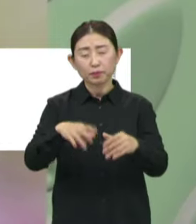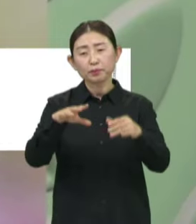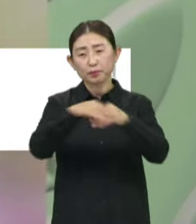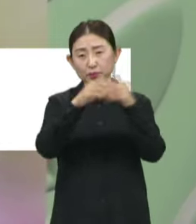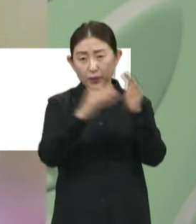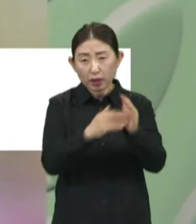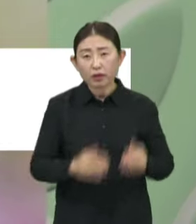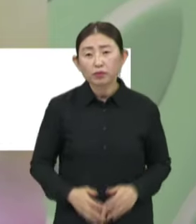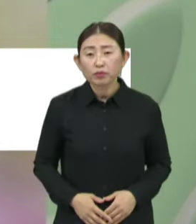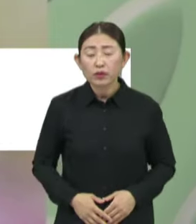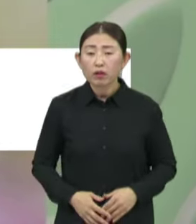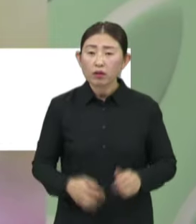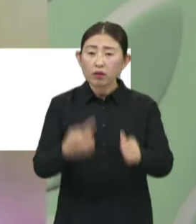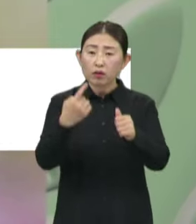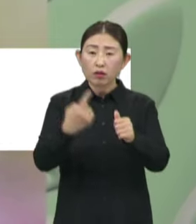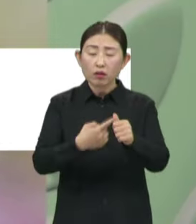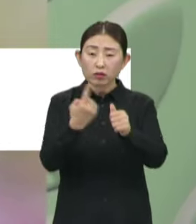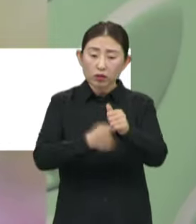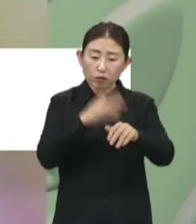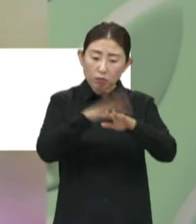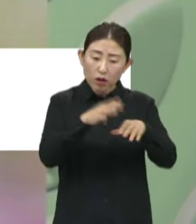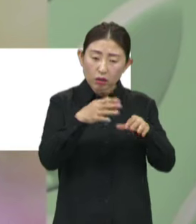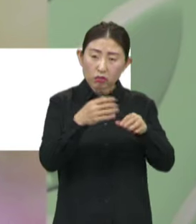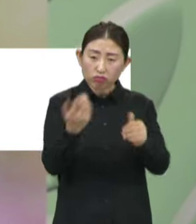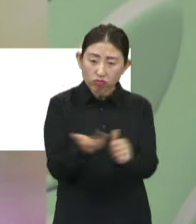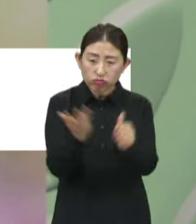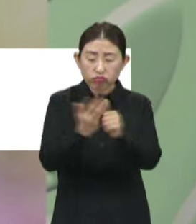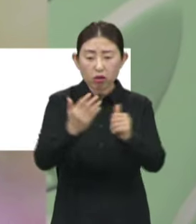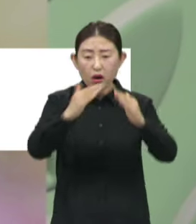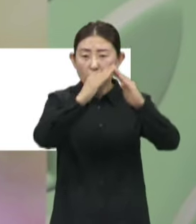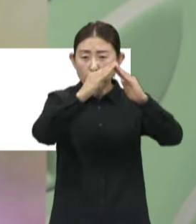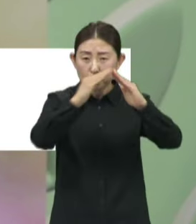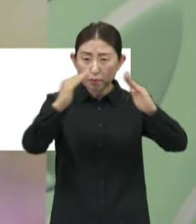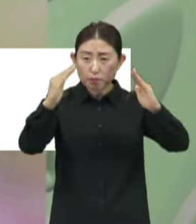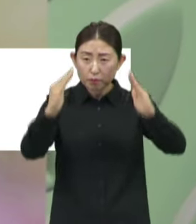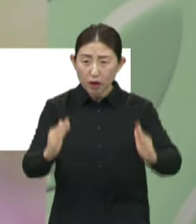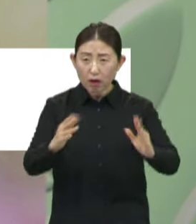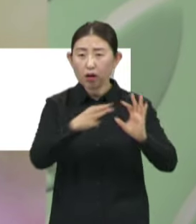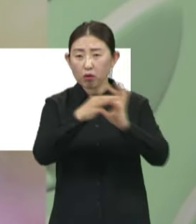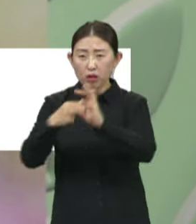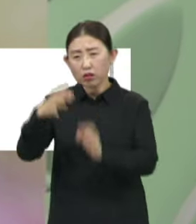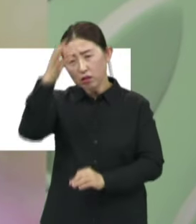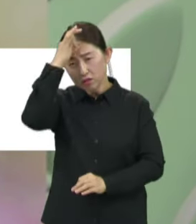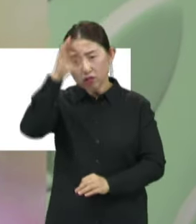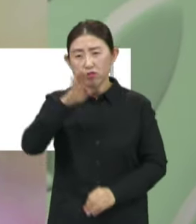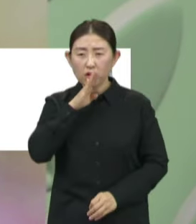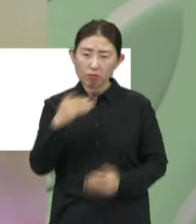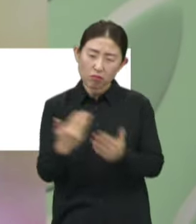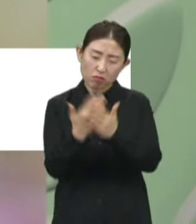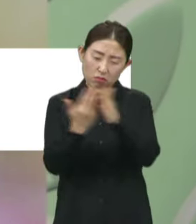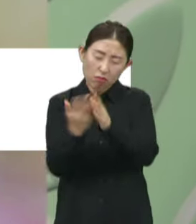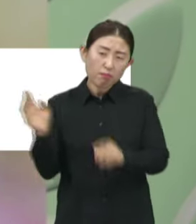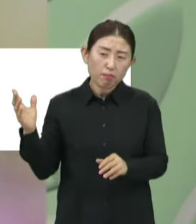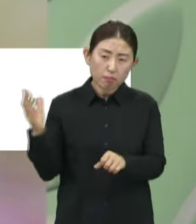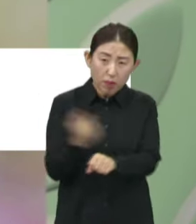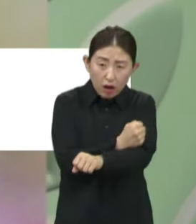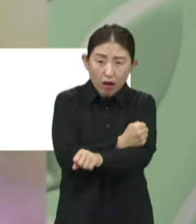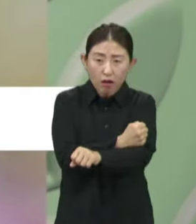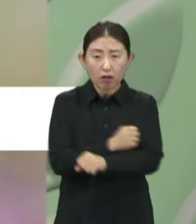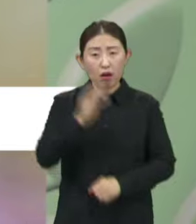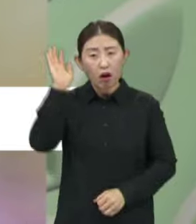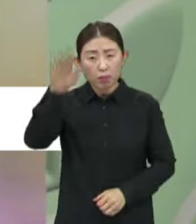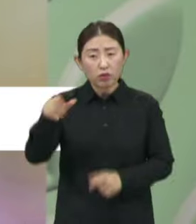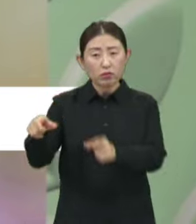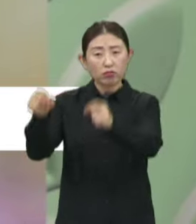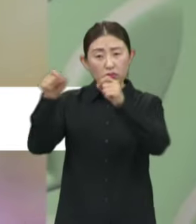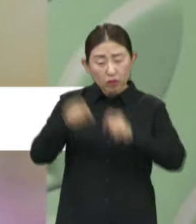is really developing rapidly. So more and more efficient these systems are getting, and I